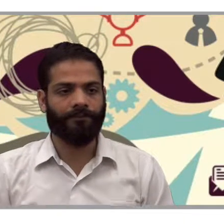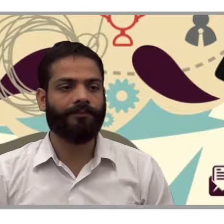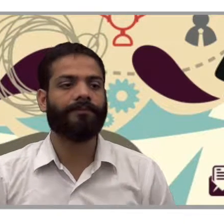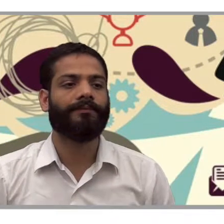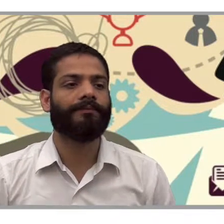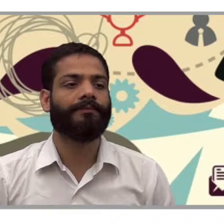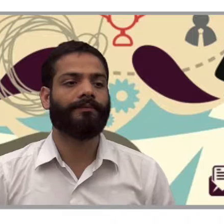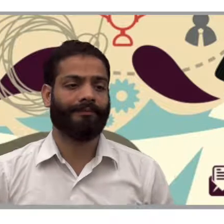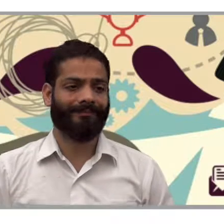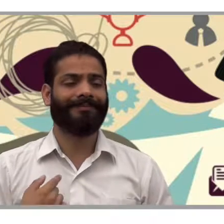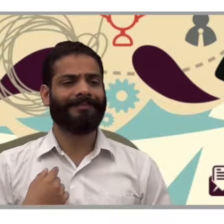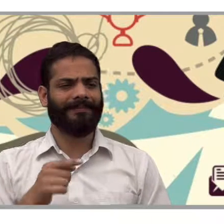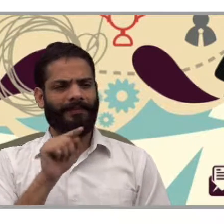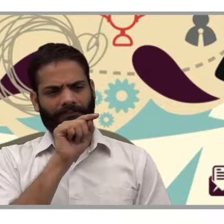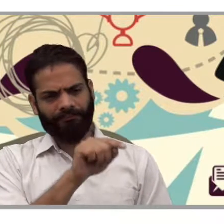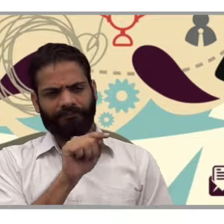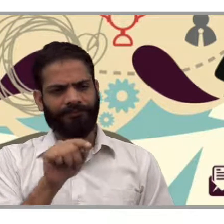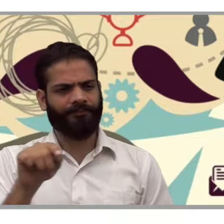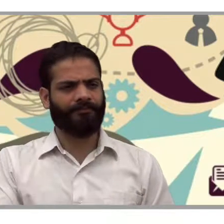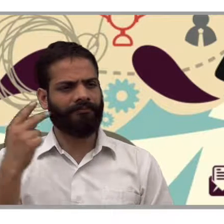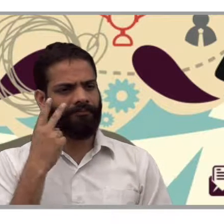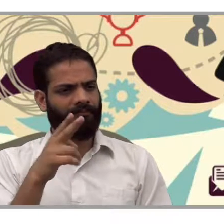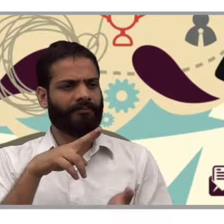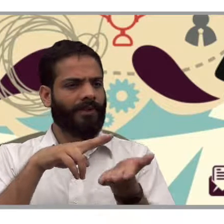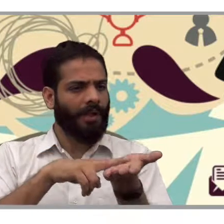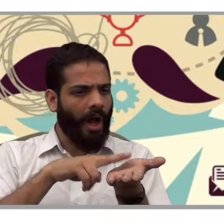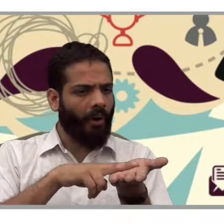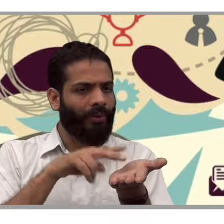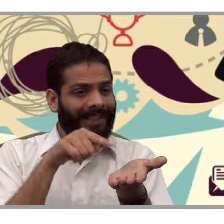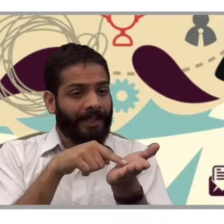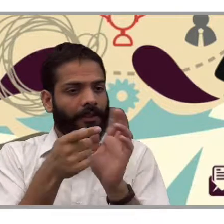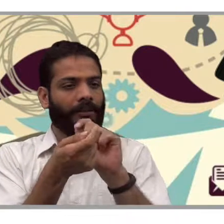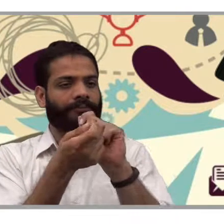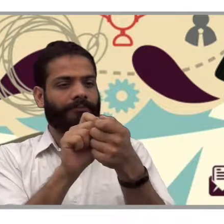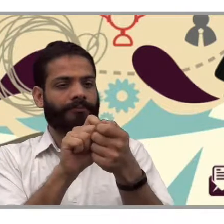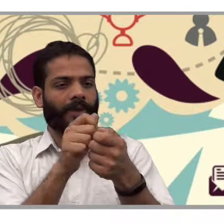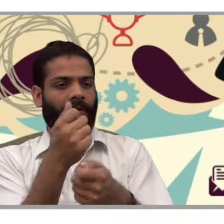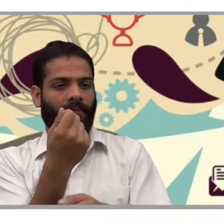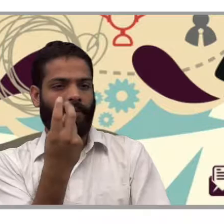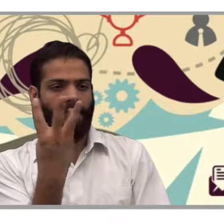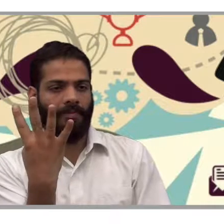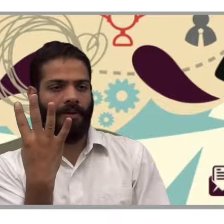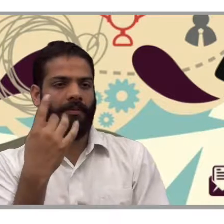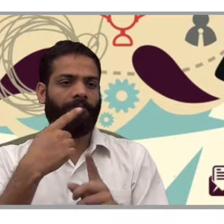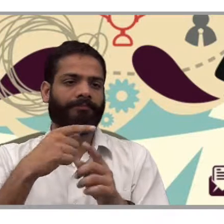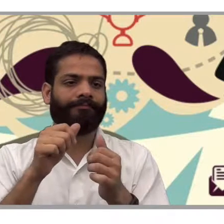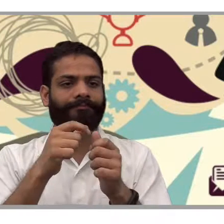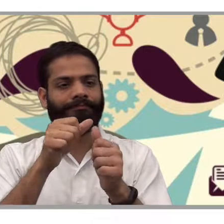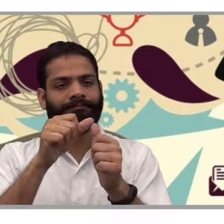comes before book and bag and can also come after book and